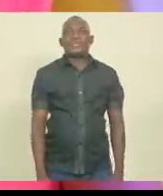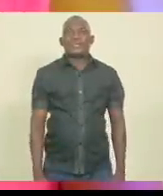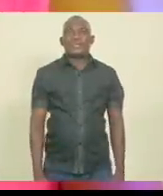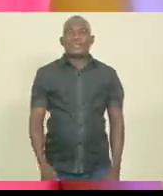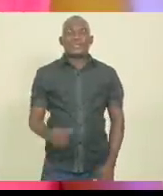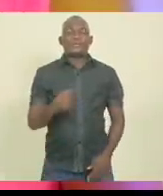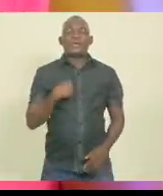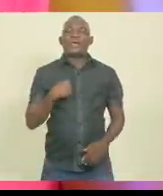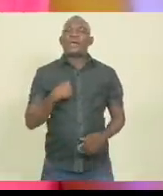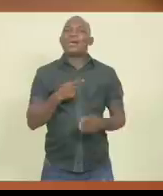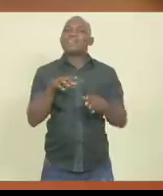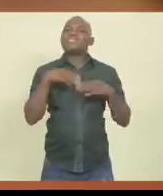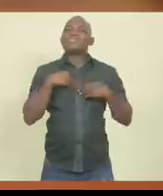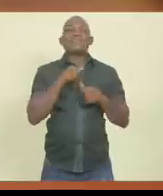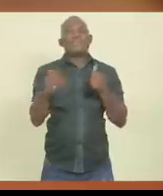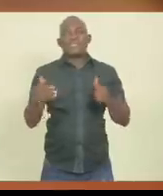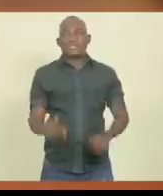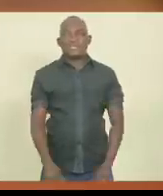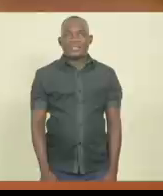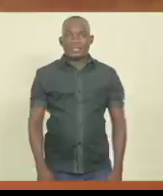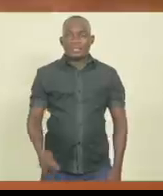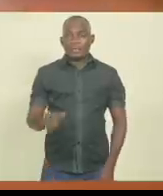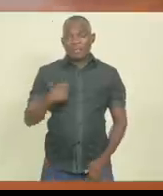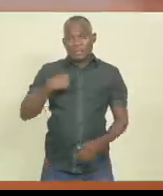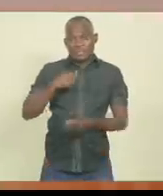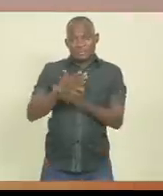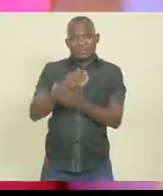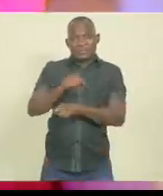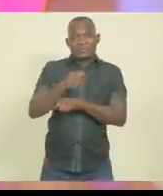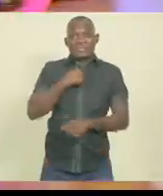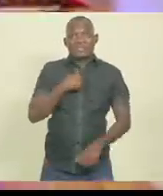Mm. I appreciate you, babe. Does that mean I get the cookie tonight?